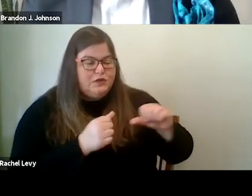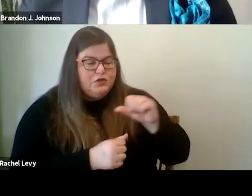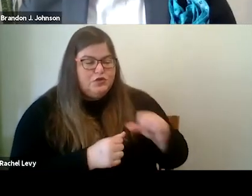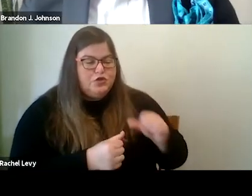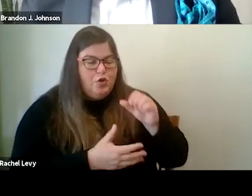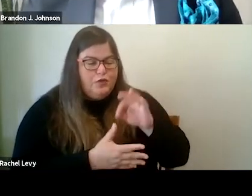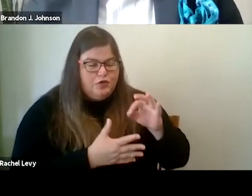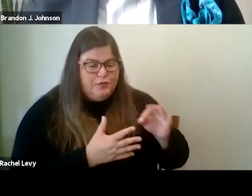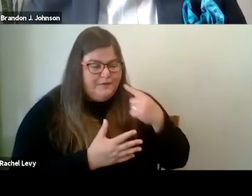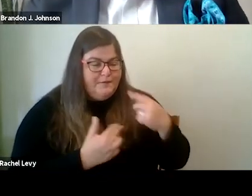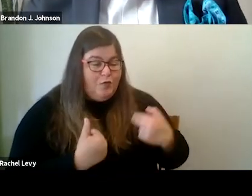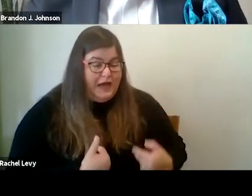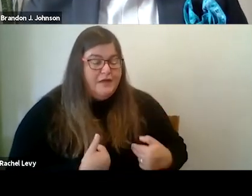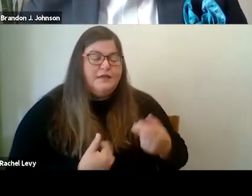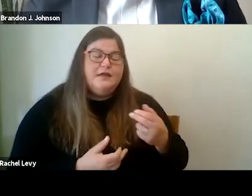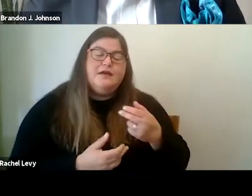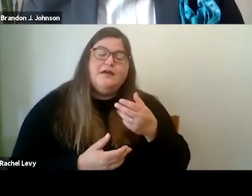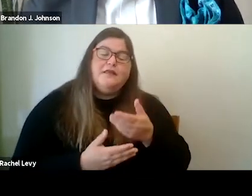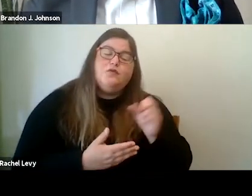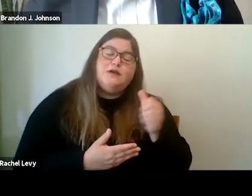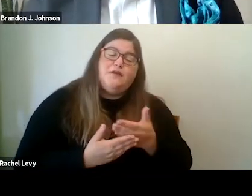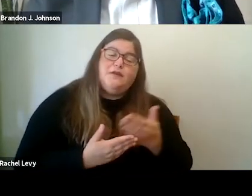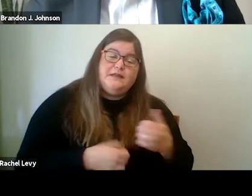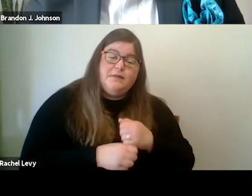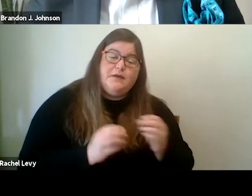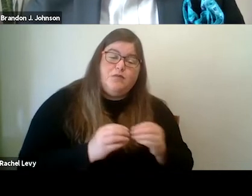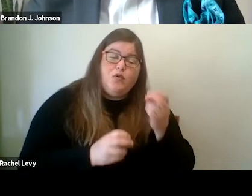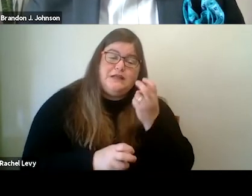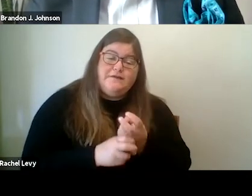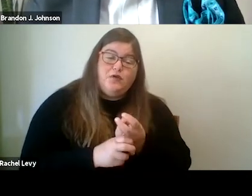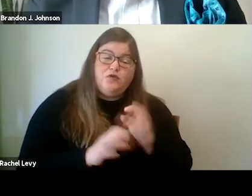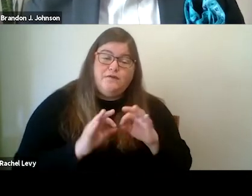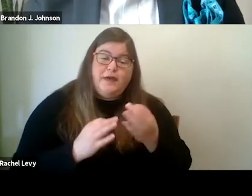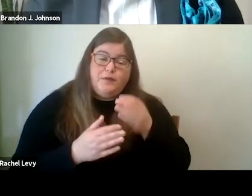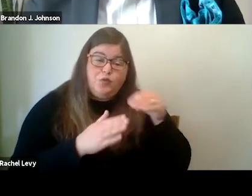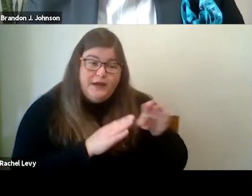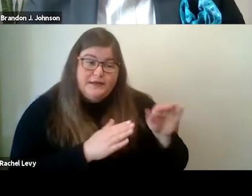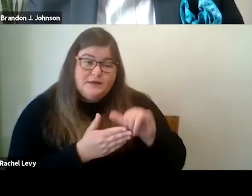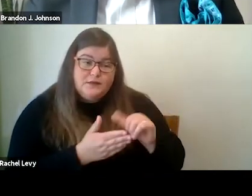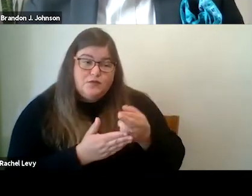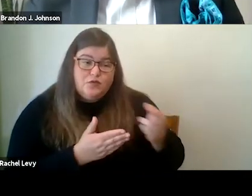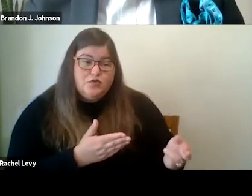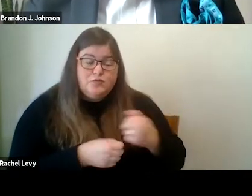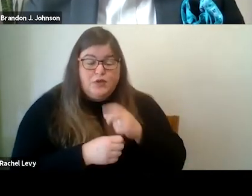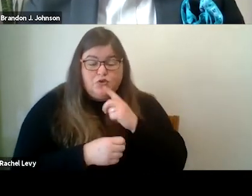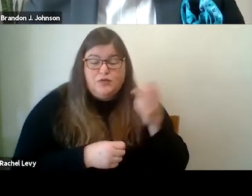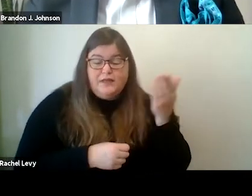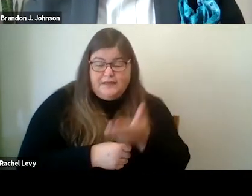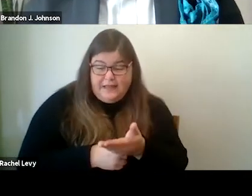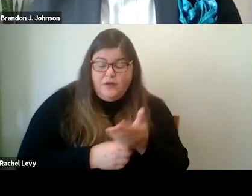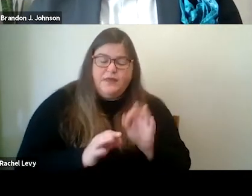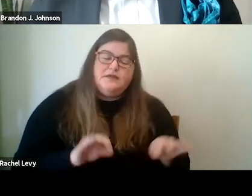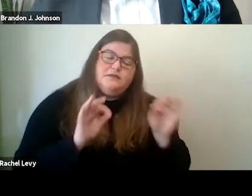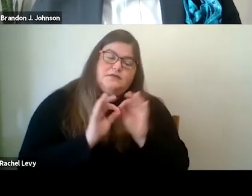more difficult for a family to access various services. So making sure that that is there is increasingly important as